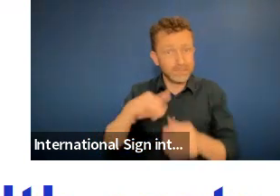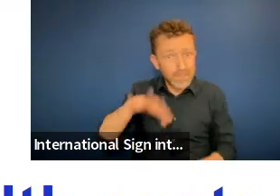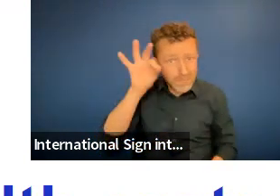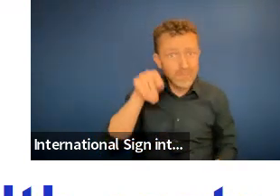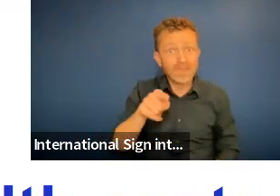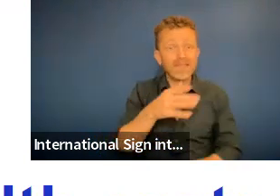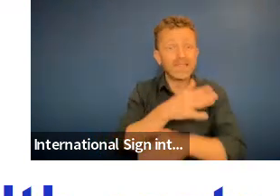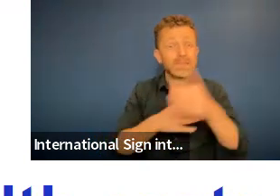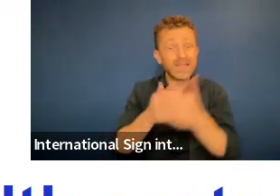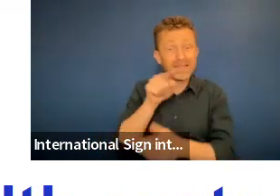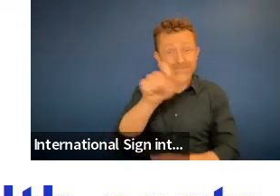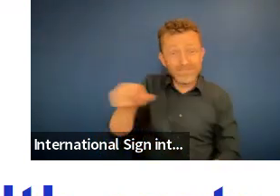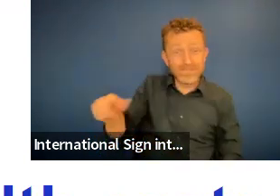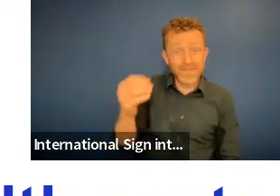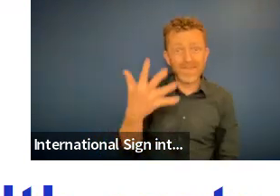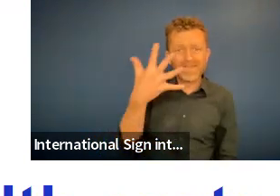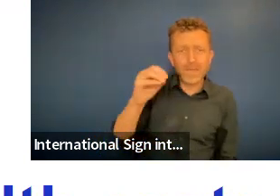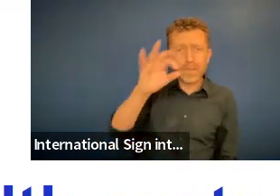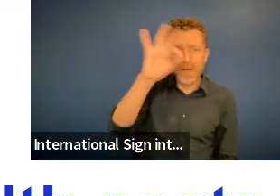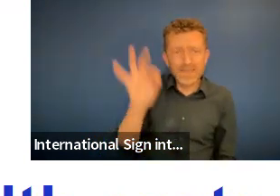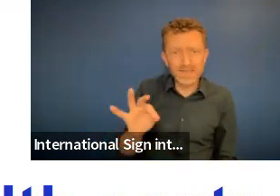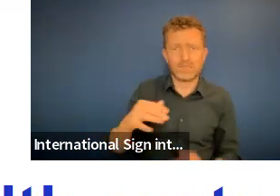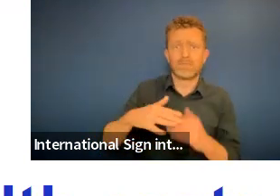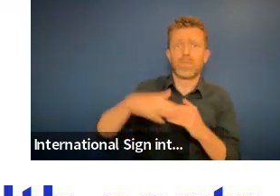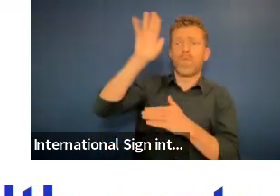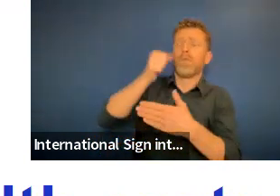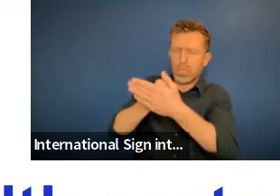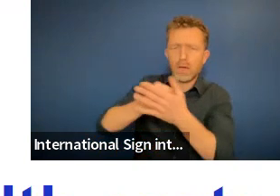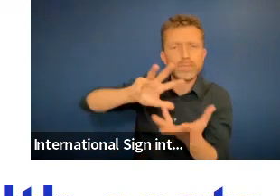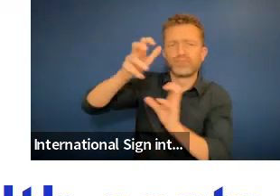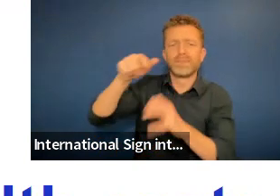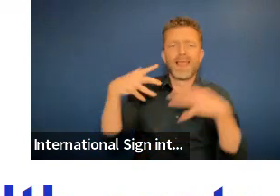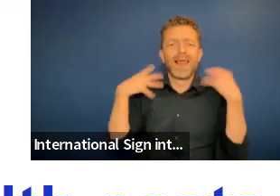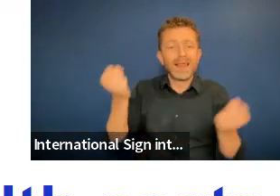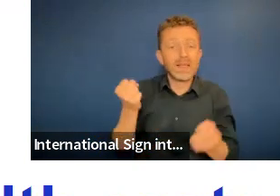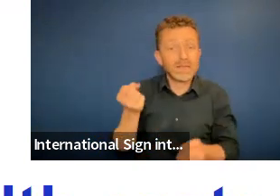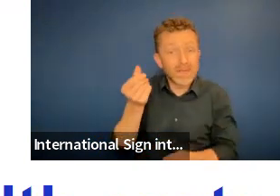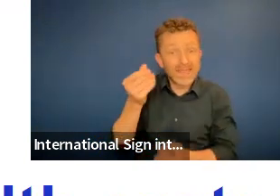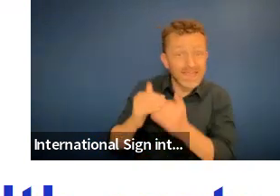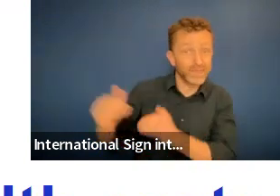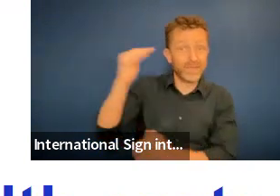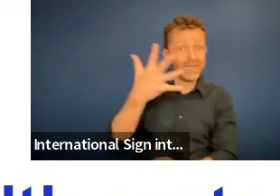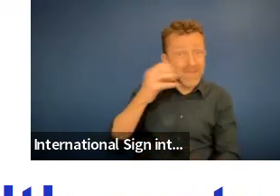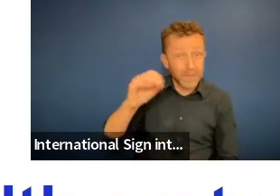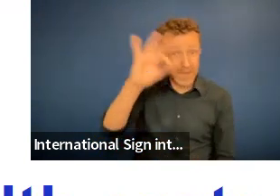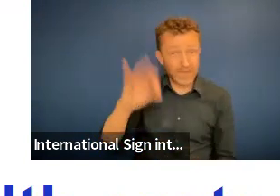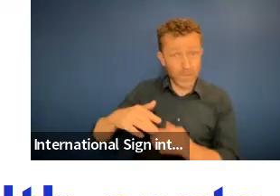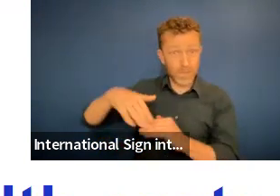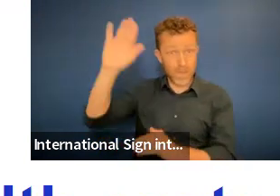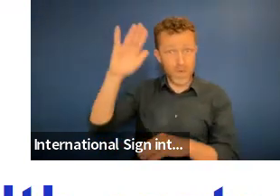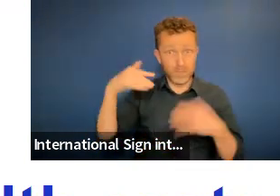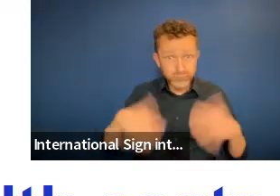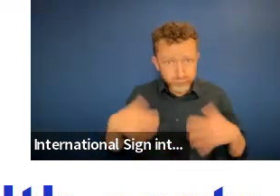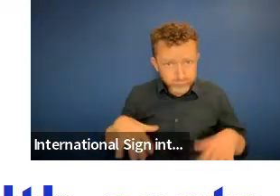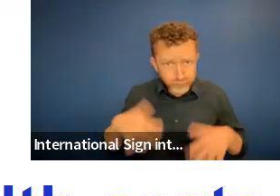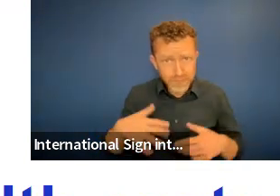people with disabilities frequently have unmet health needs, and cost is a major barrier to meeting those needs. So,